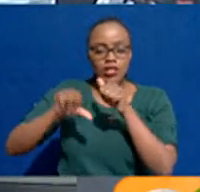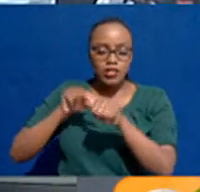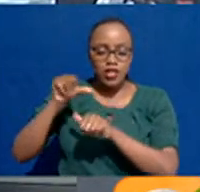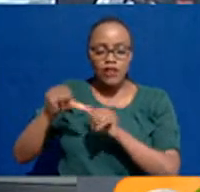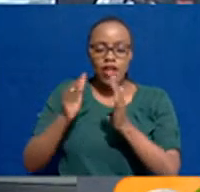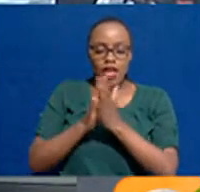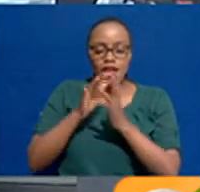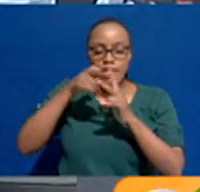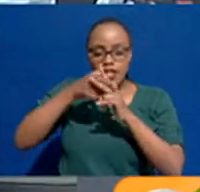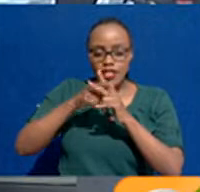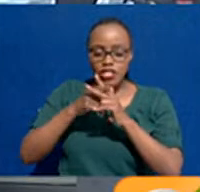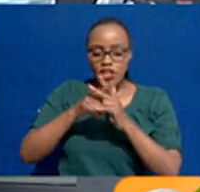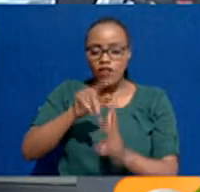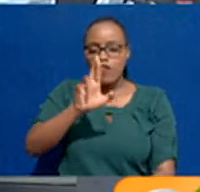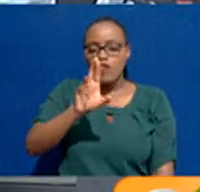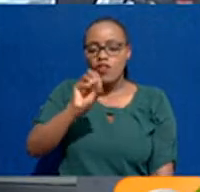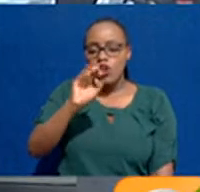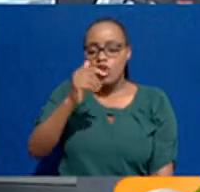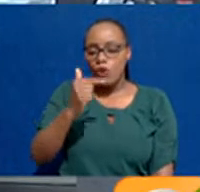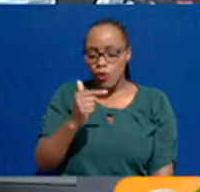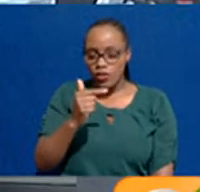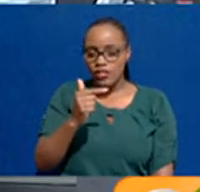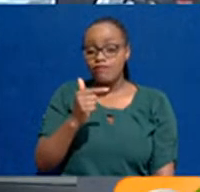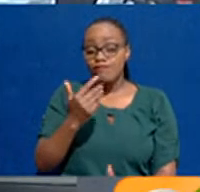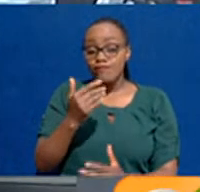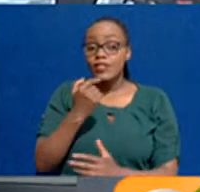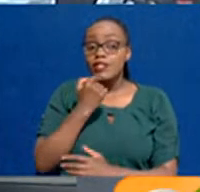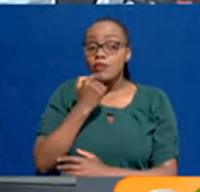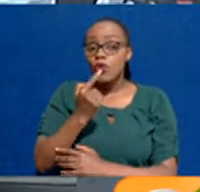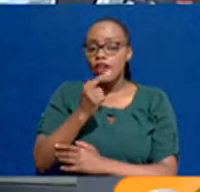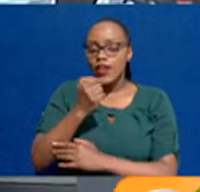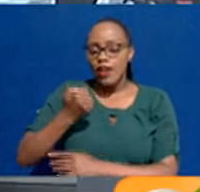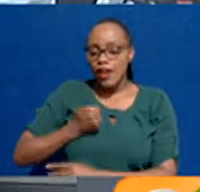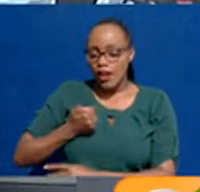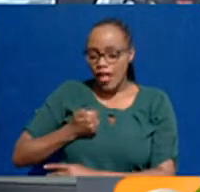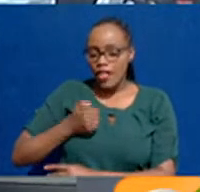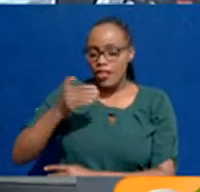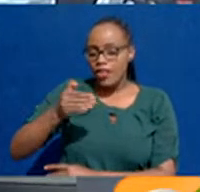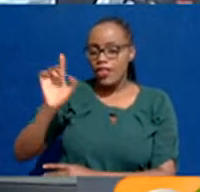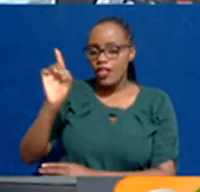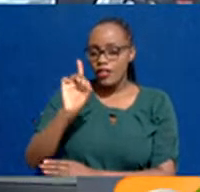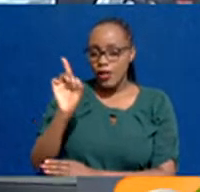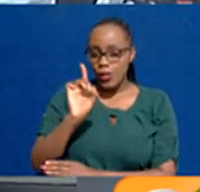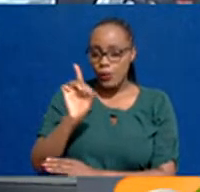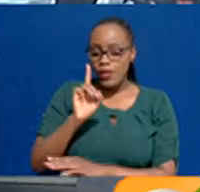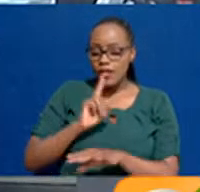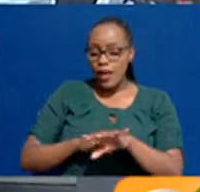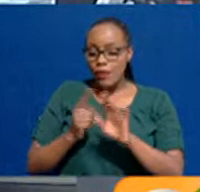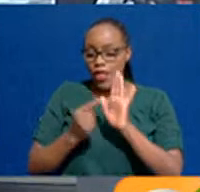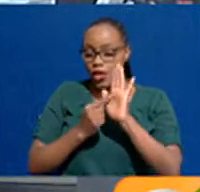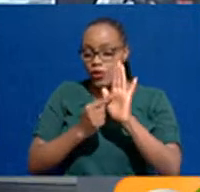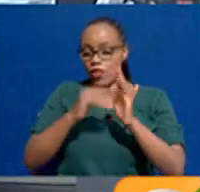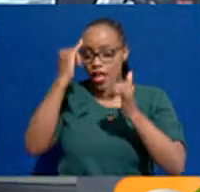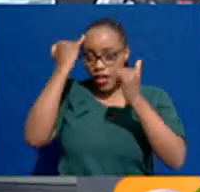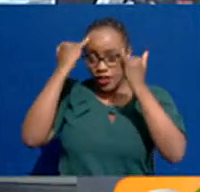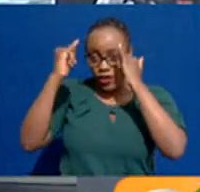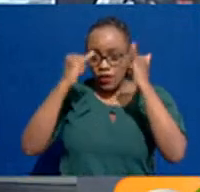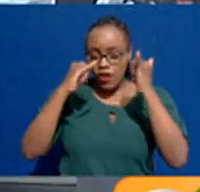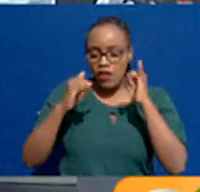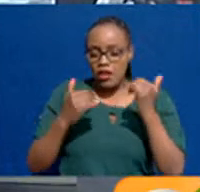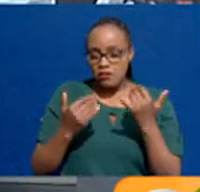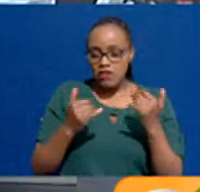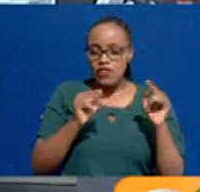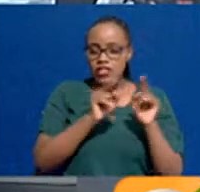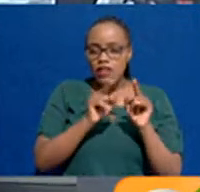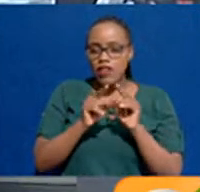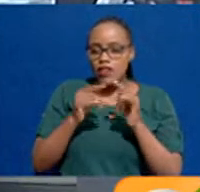and Engineering Robotic Fair at the Moi Girls High School here in Nairobi, where they showcased their innovative prowess